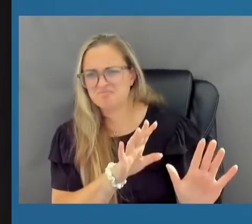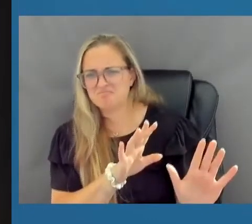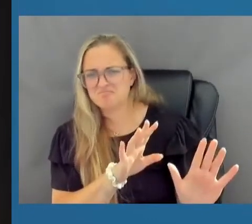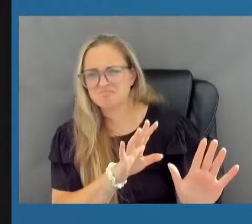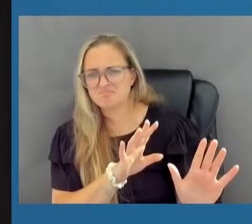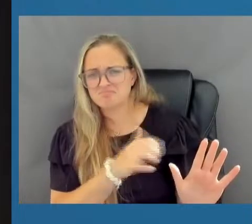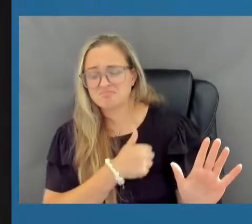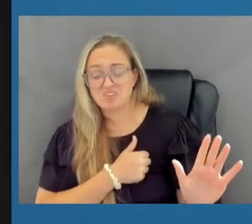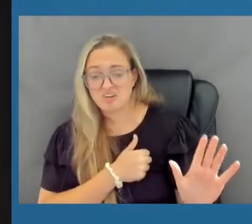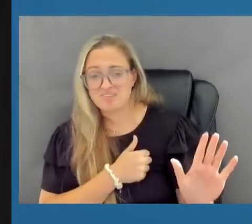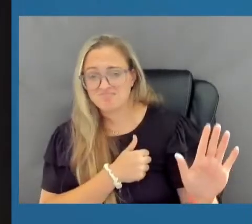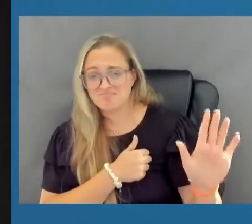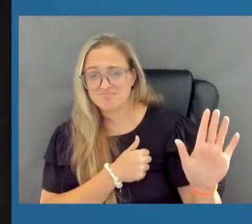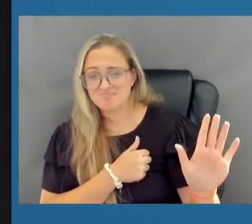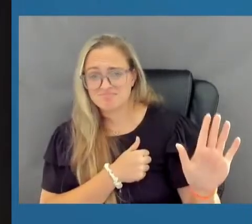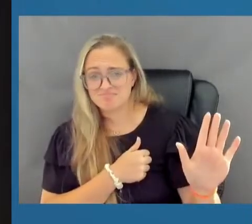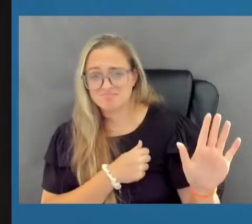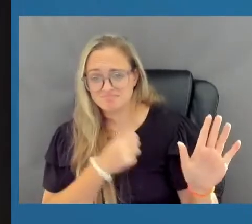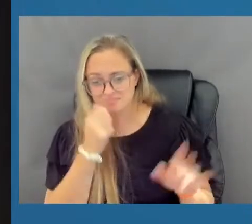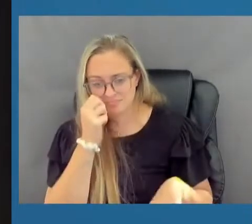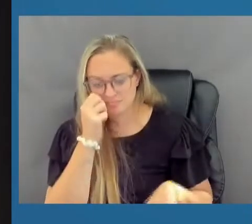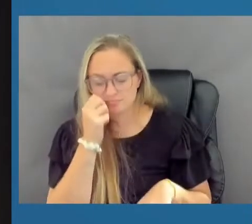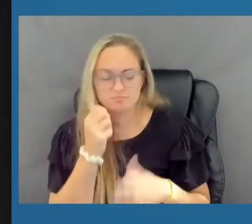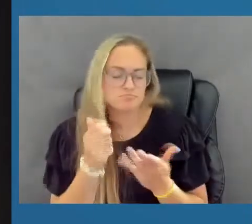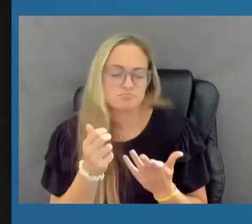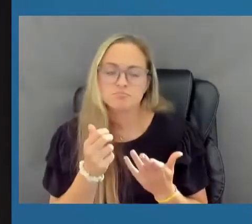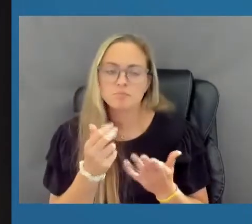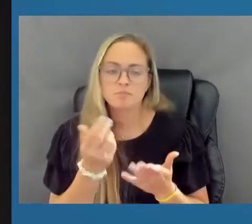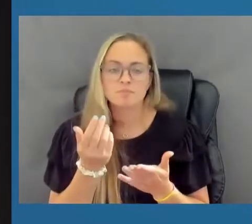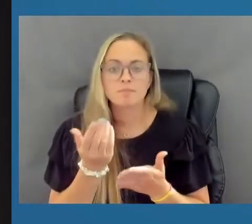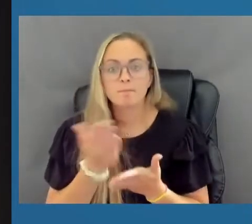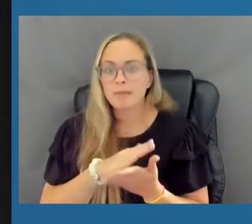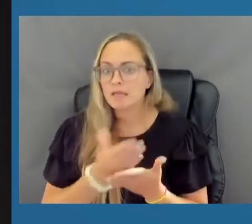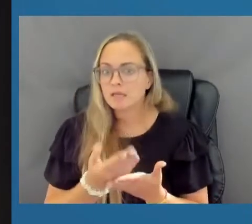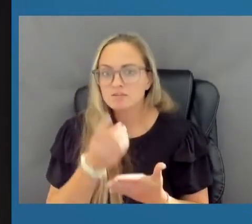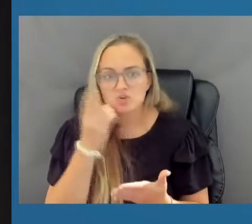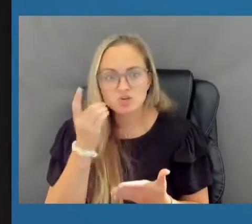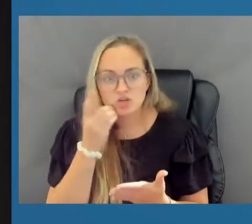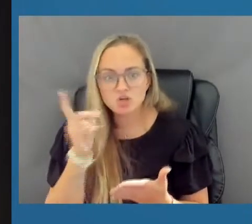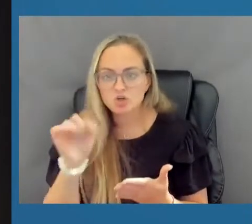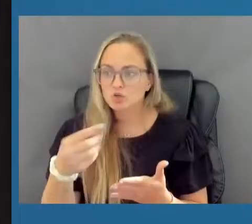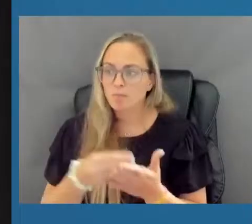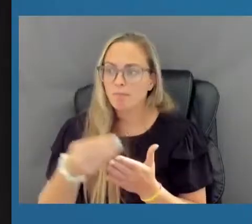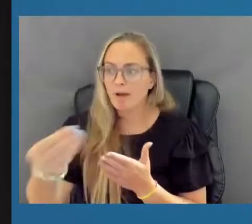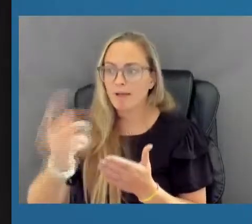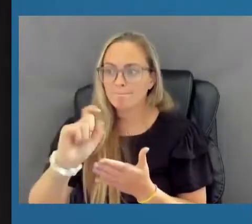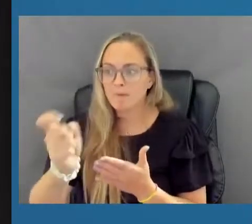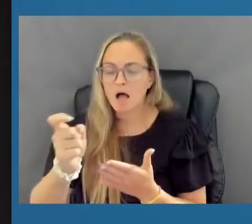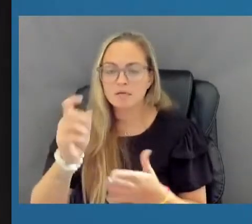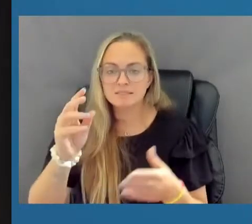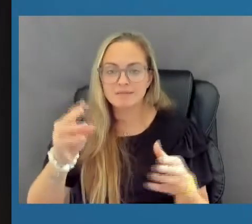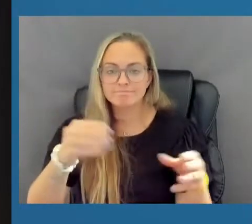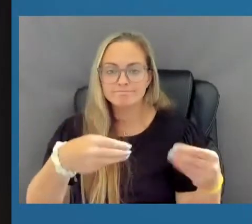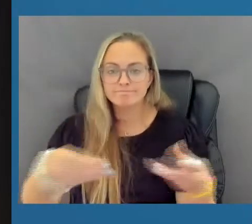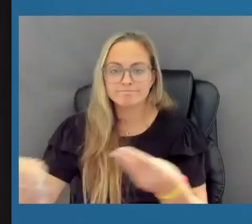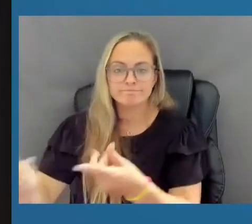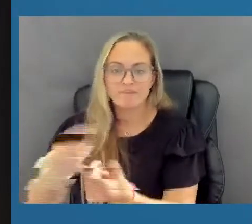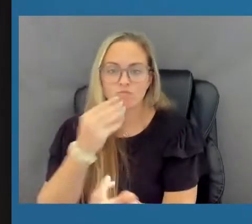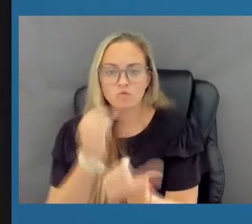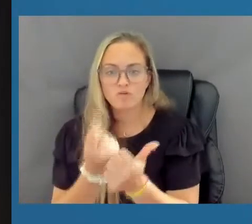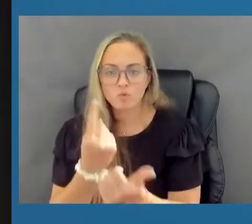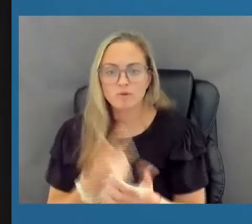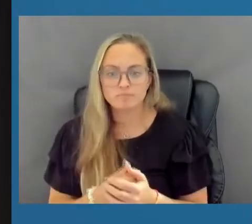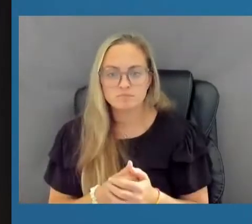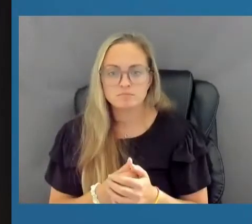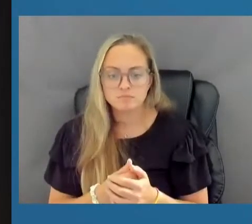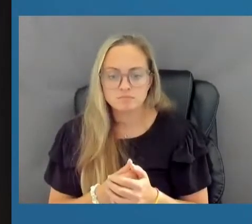sorry. You know, pancakes for dinner, right? Because you could get a box and feed a whole bunch of kids, right? So we stretched things, a lot